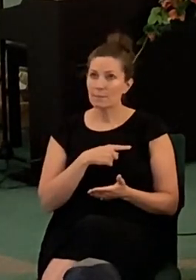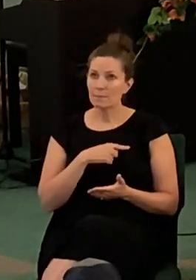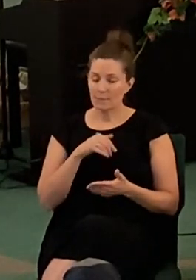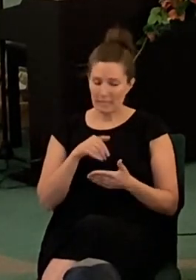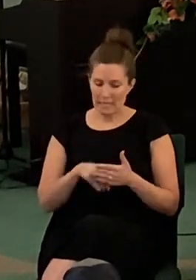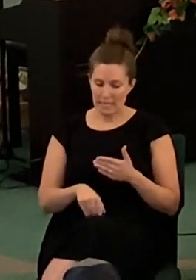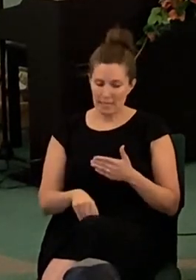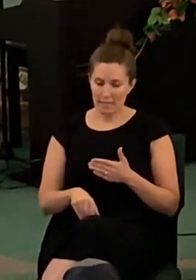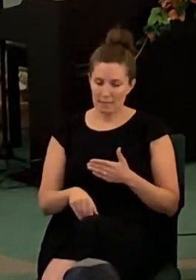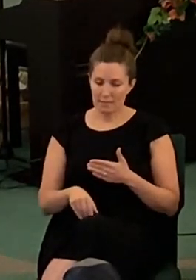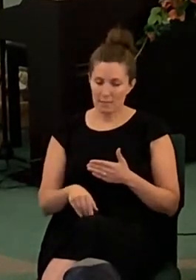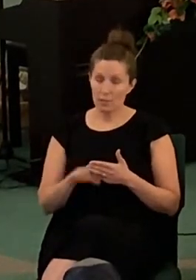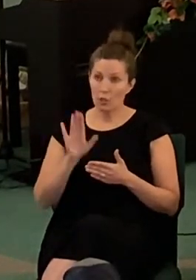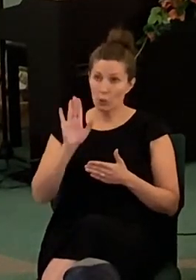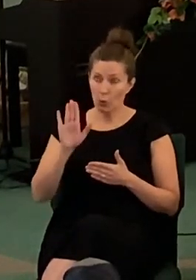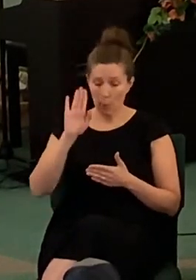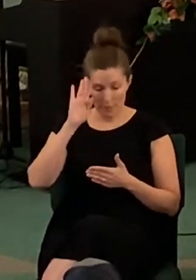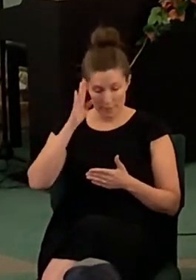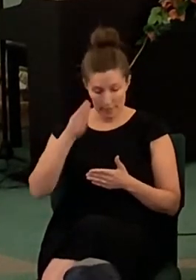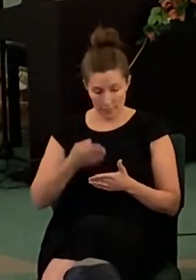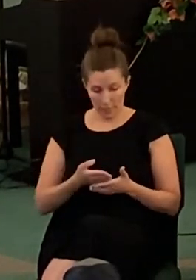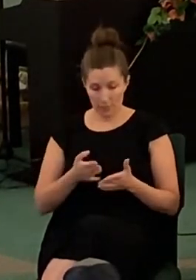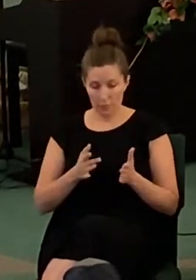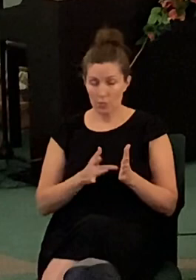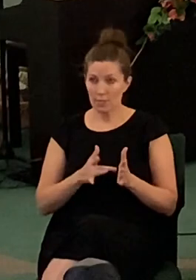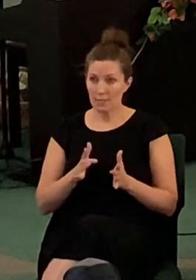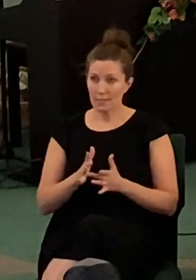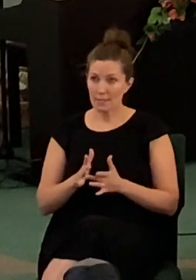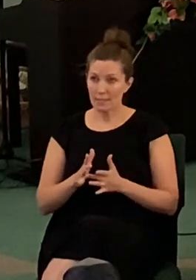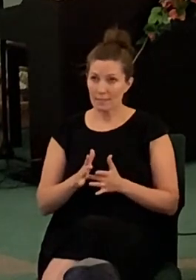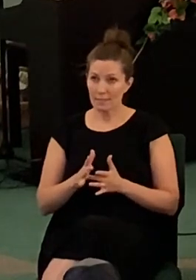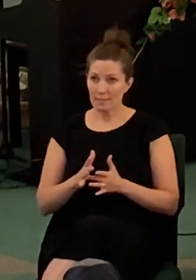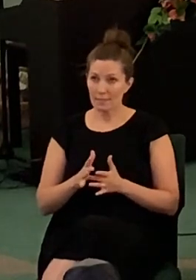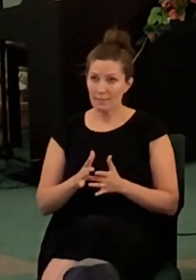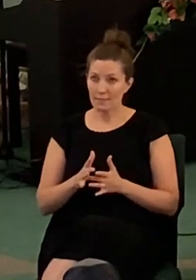In the model of your Son that sacrificed for us, in the model of